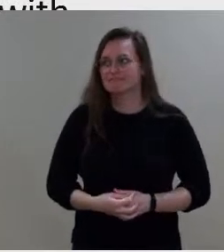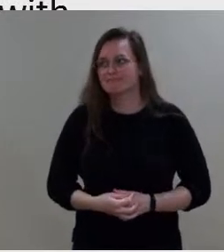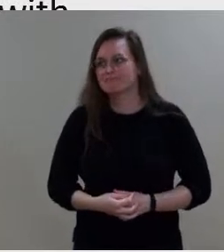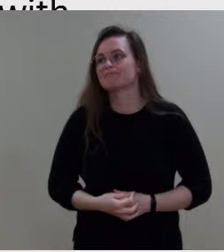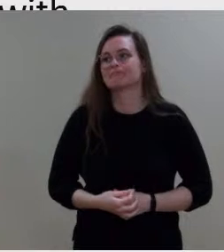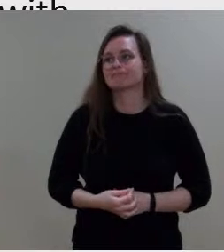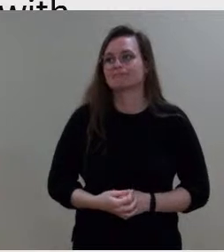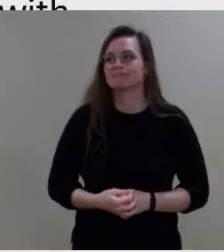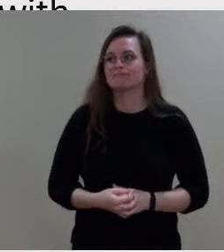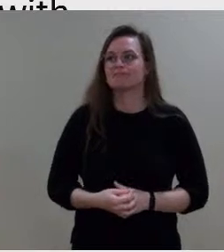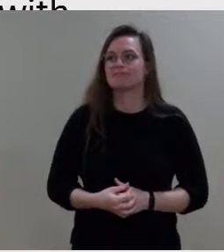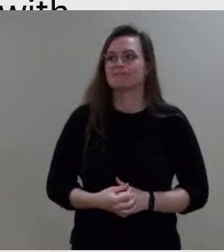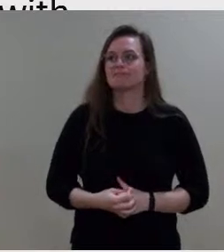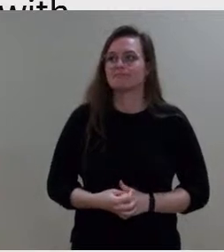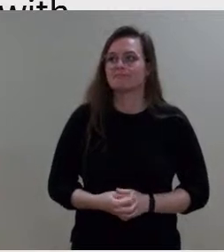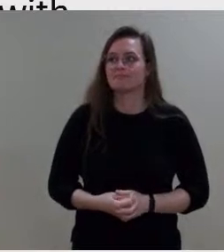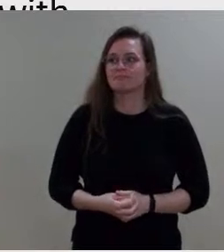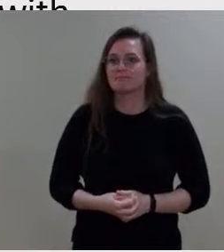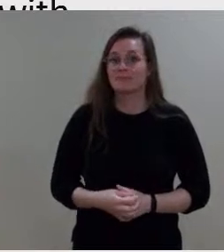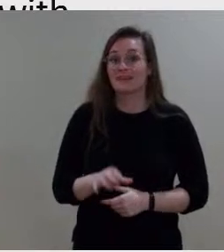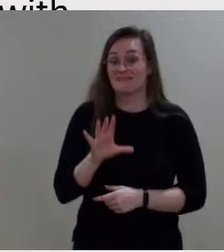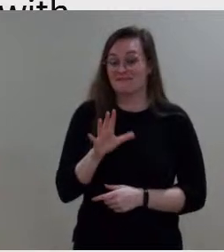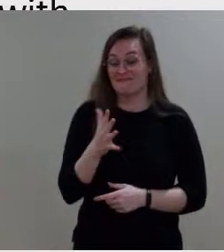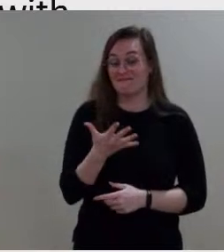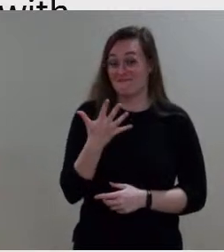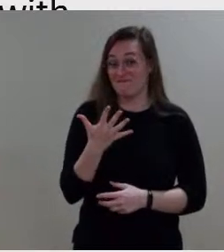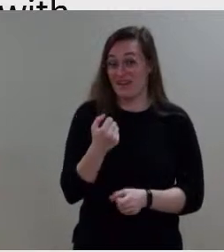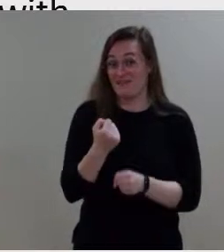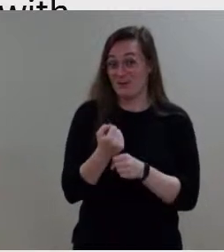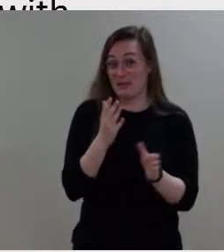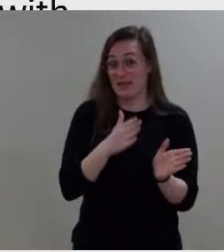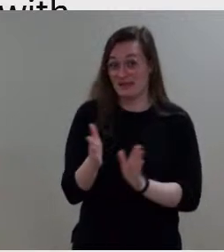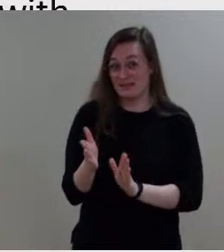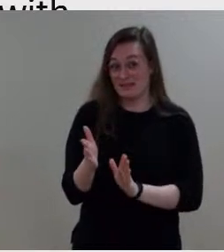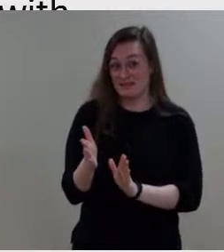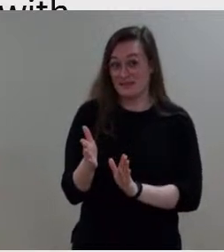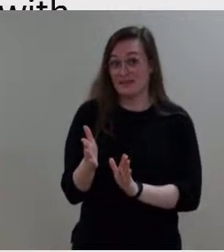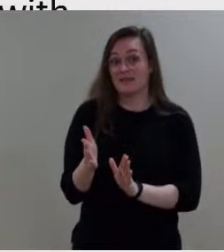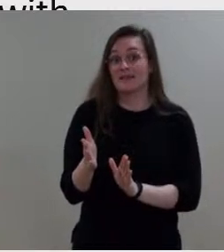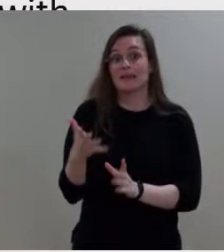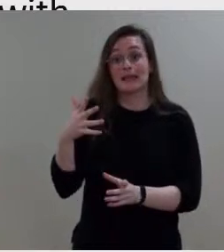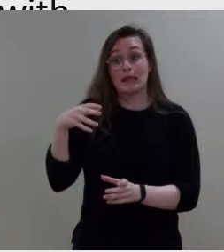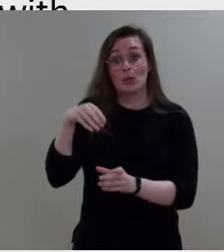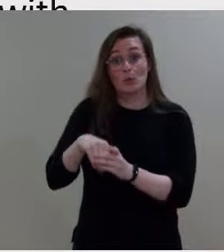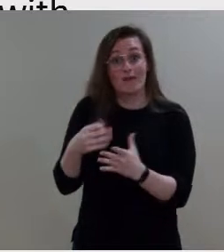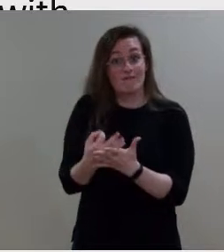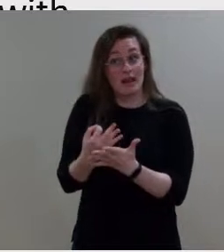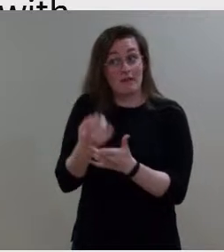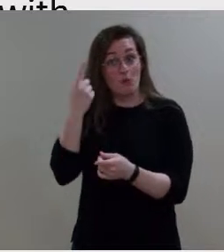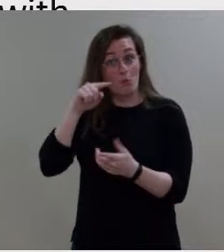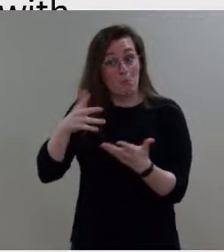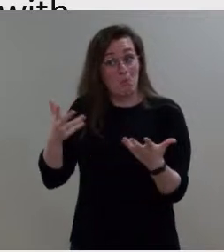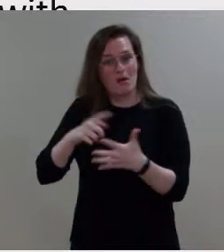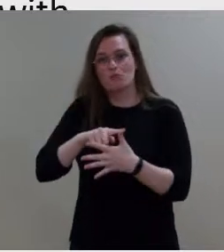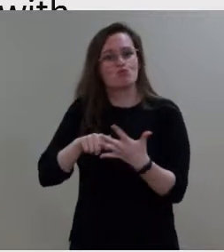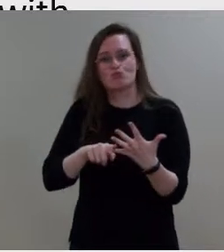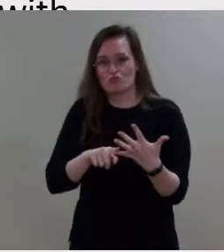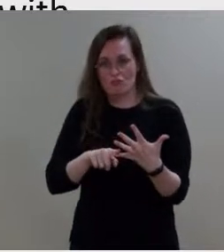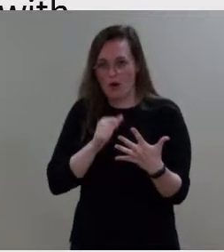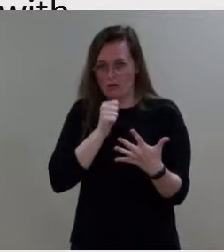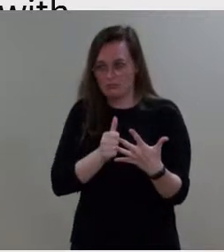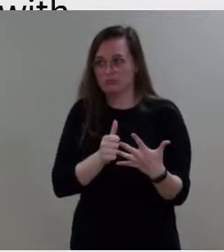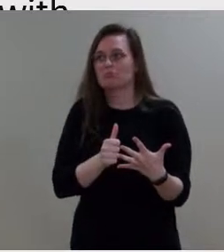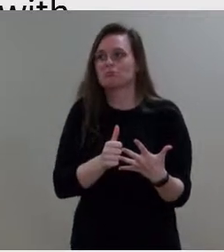The CIP 5-year plan did not include funding for any of the following. We know that with the